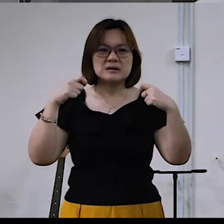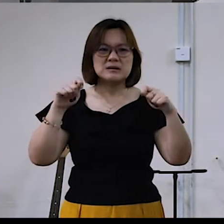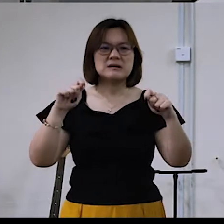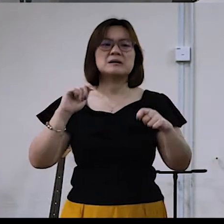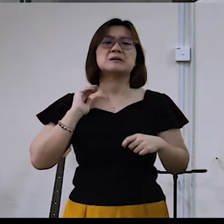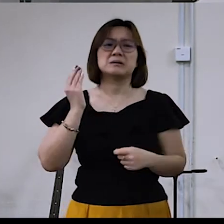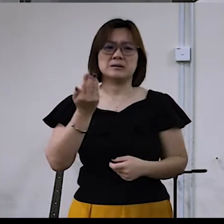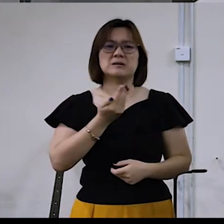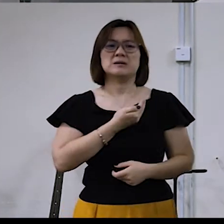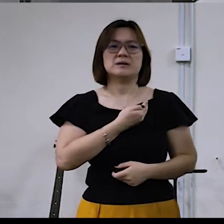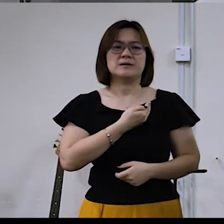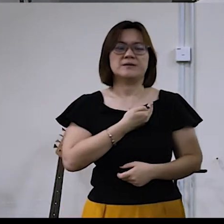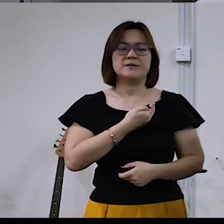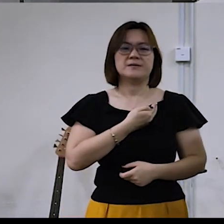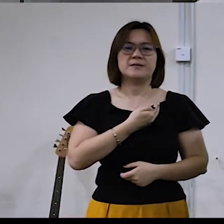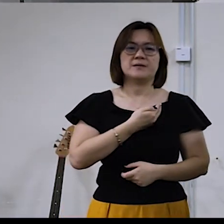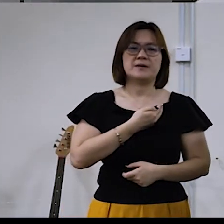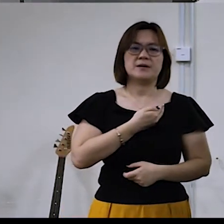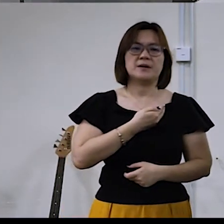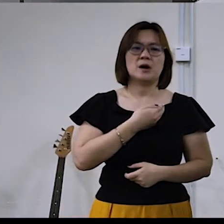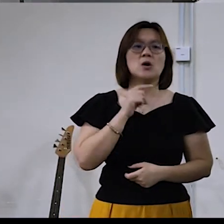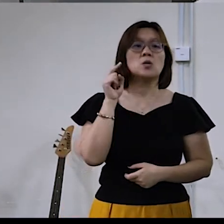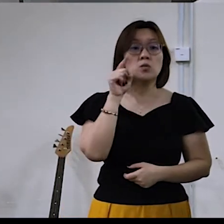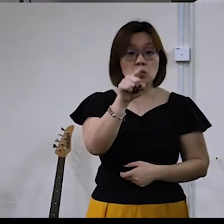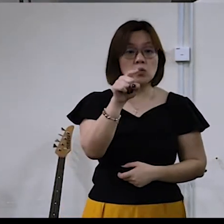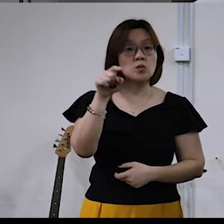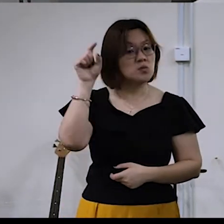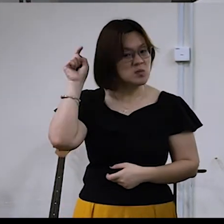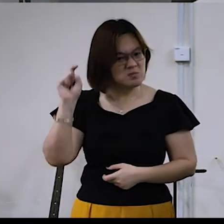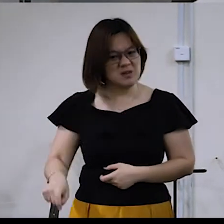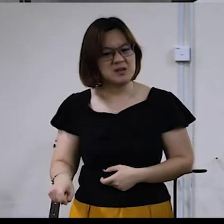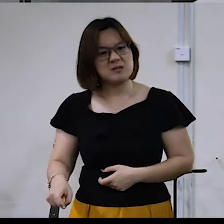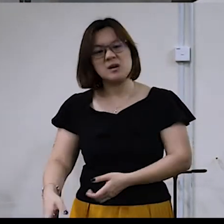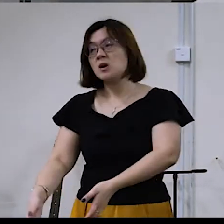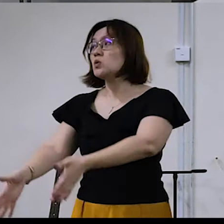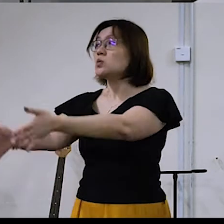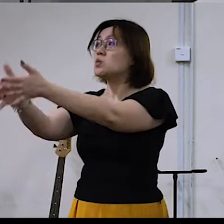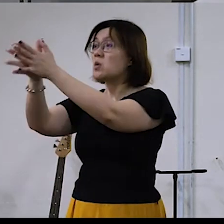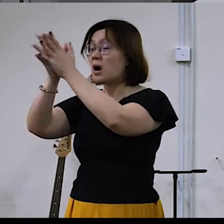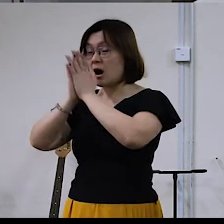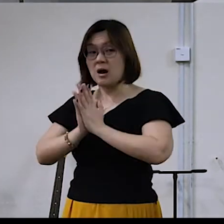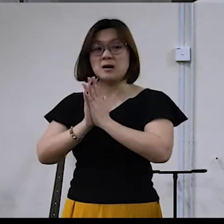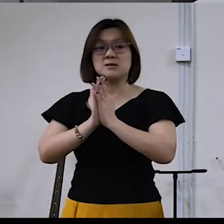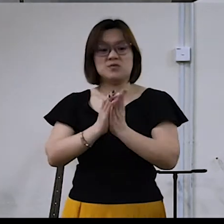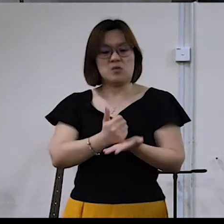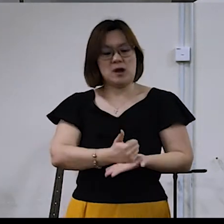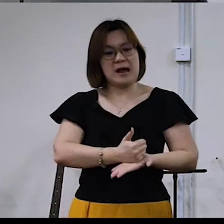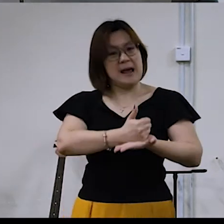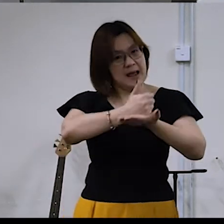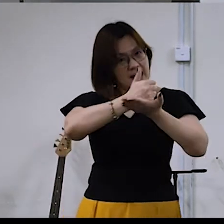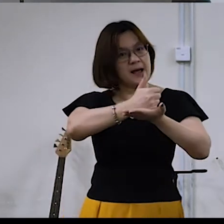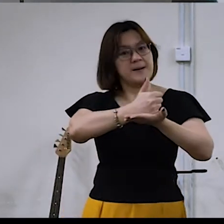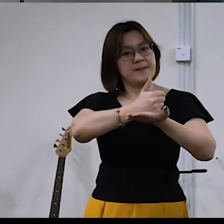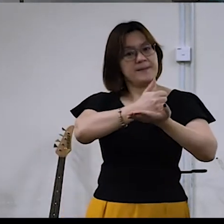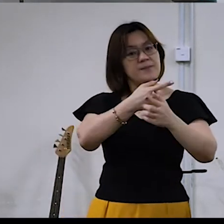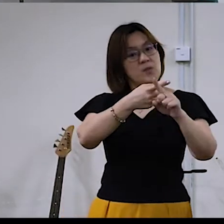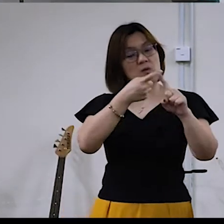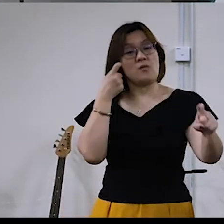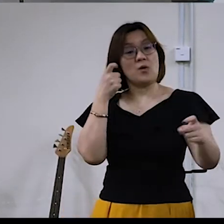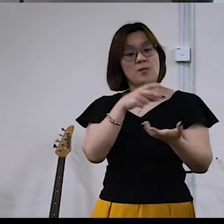Are you asking? Whom are you asking? Are you asking yourself? Or are you asking the Holy Spirit?